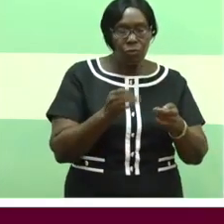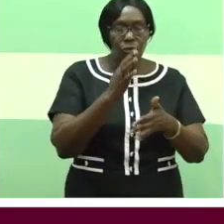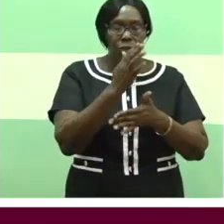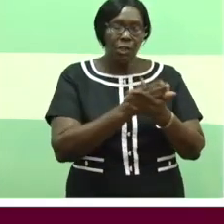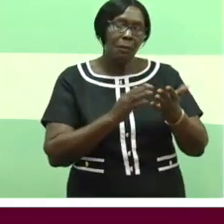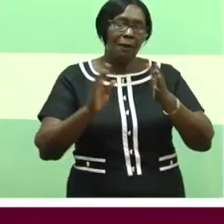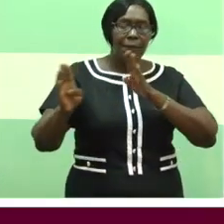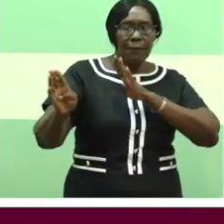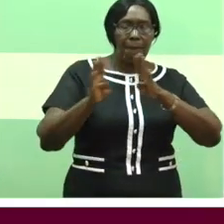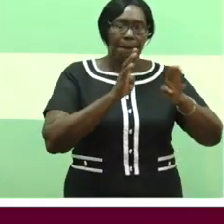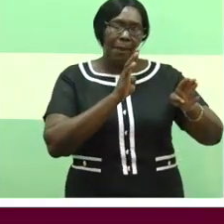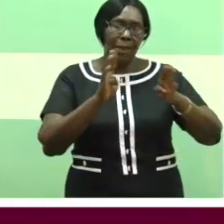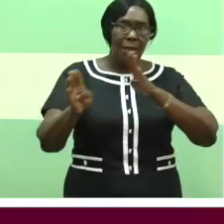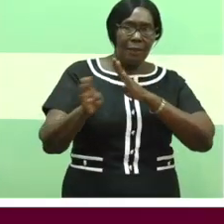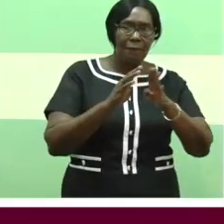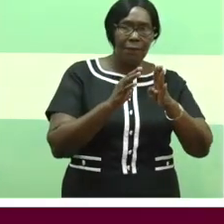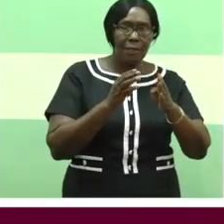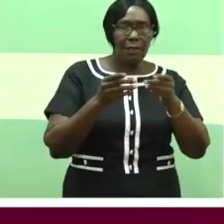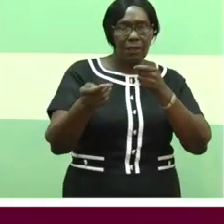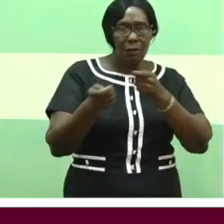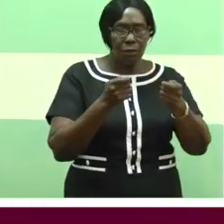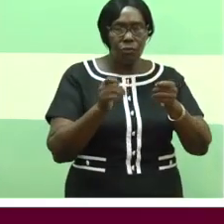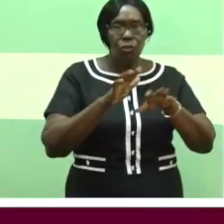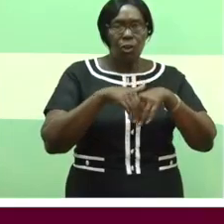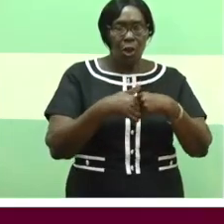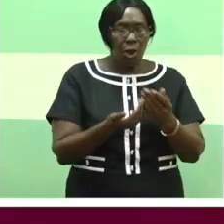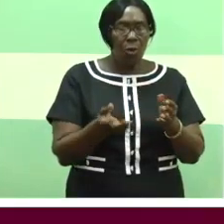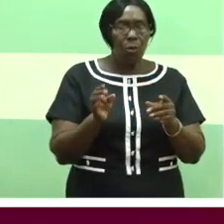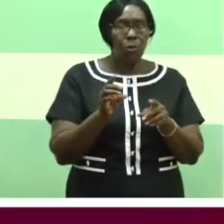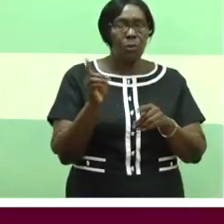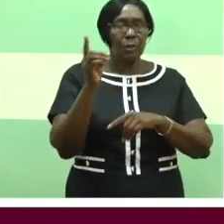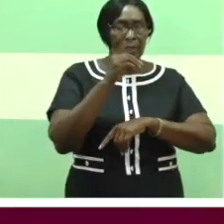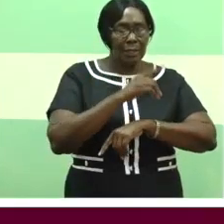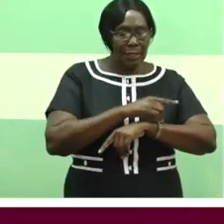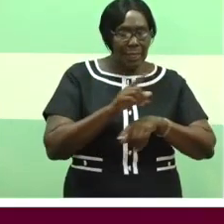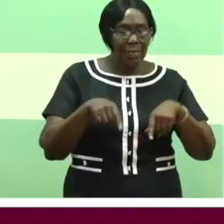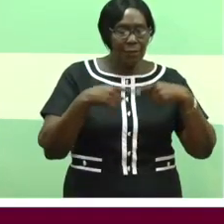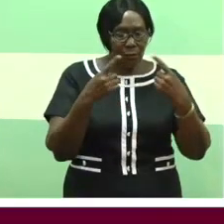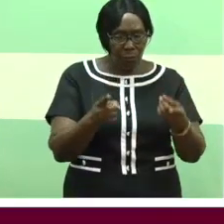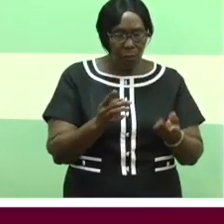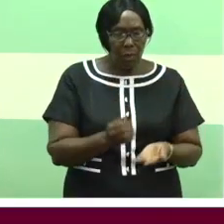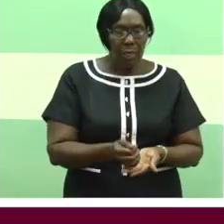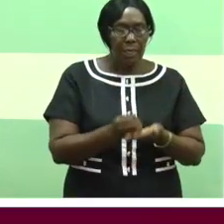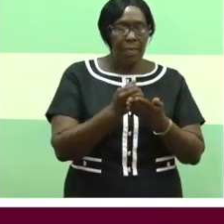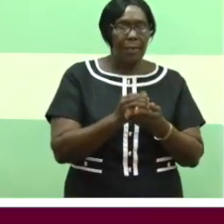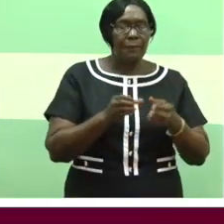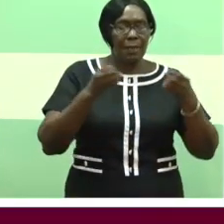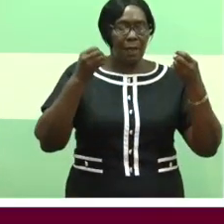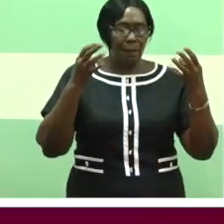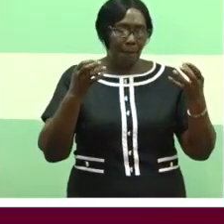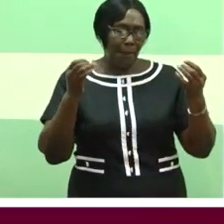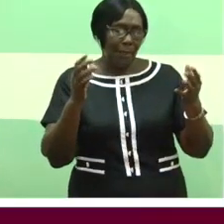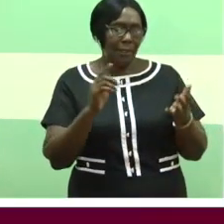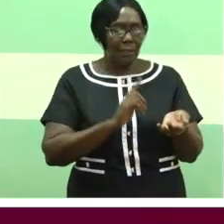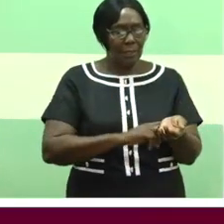of the behaviors. They are able to control how the day unfolds. So it helps a lot in this area.